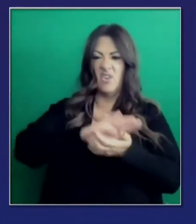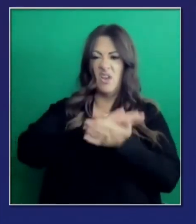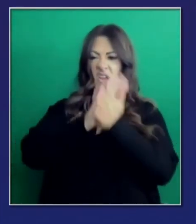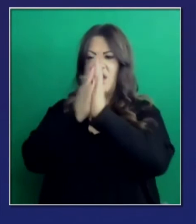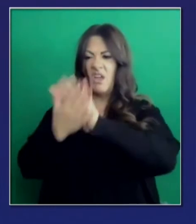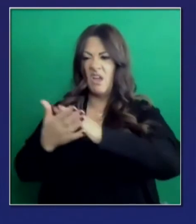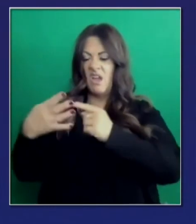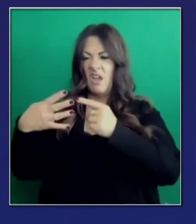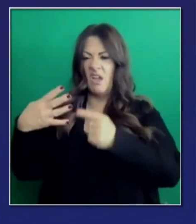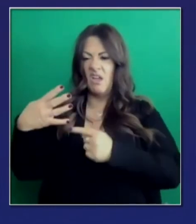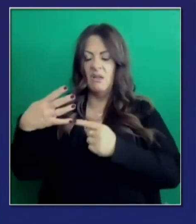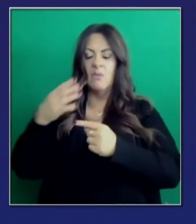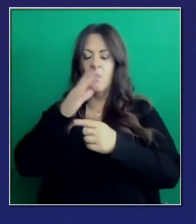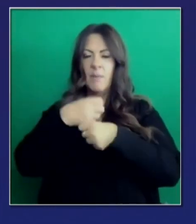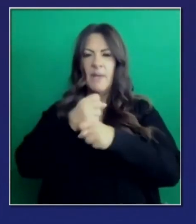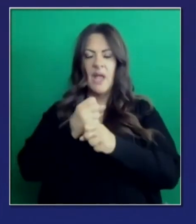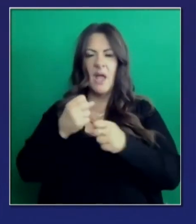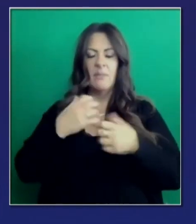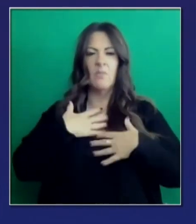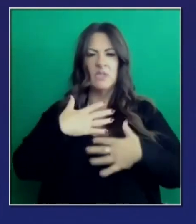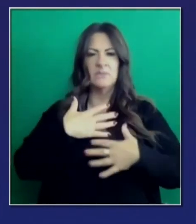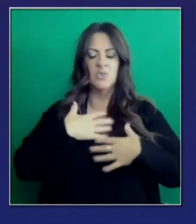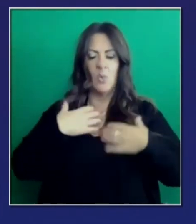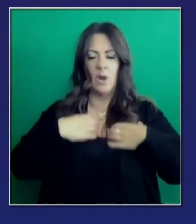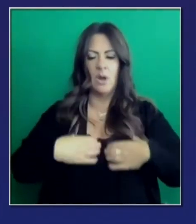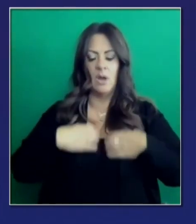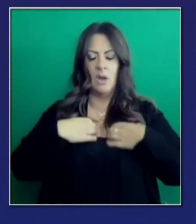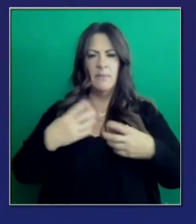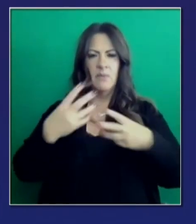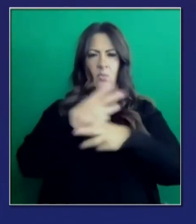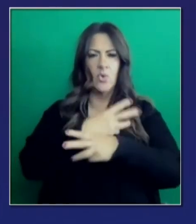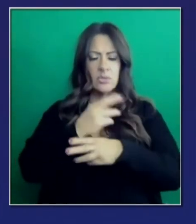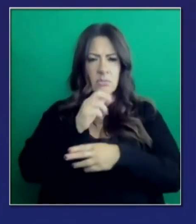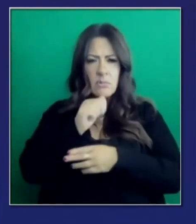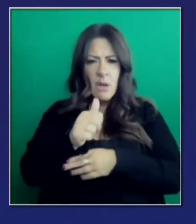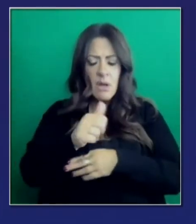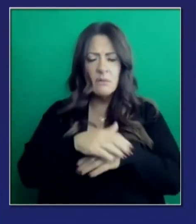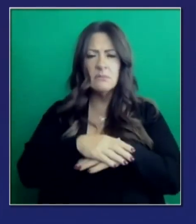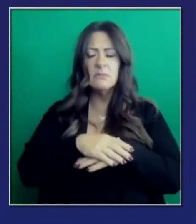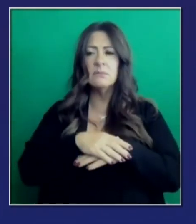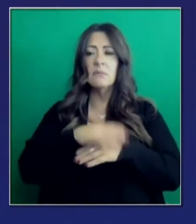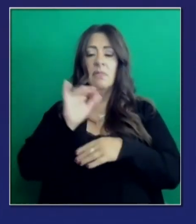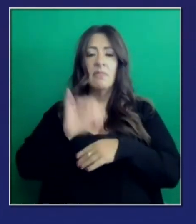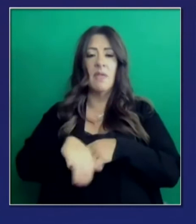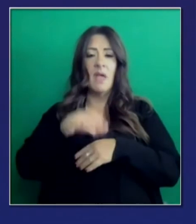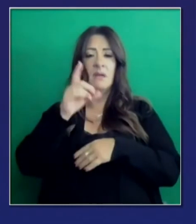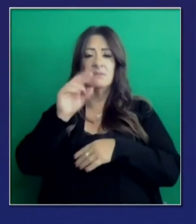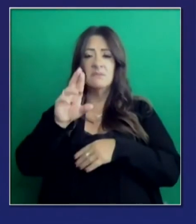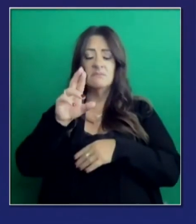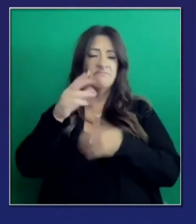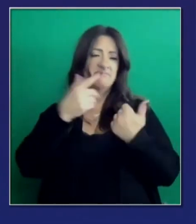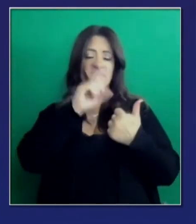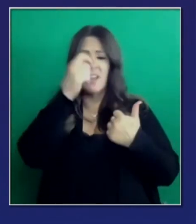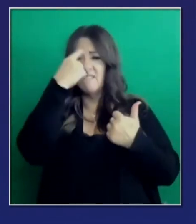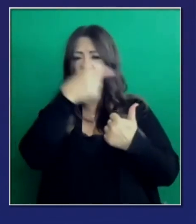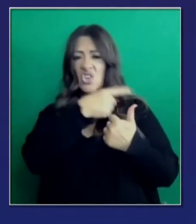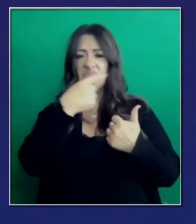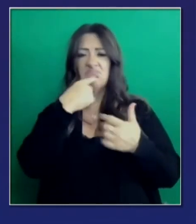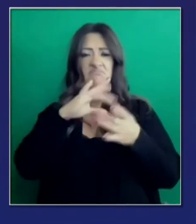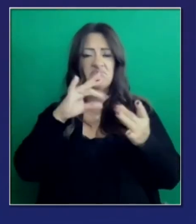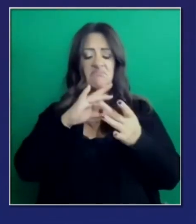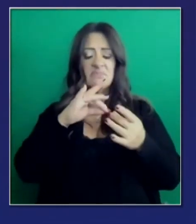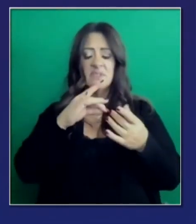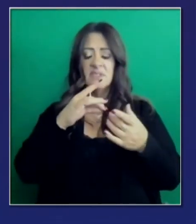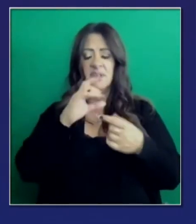at. And of course, this plays into what the governor described, this day-to-day look at what's happening with transmission,